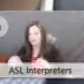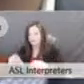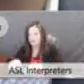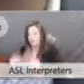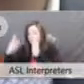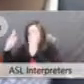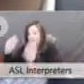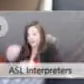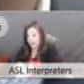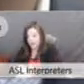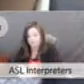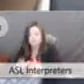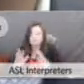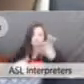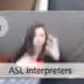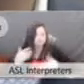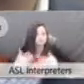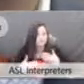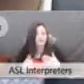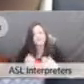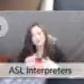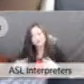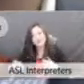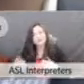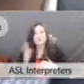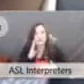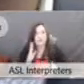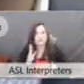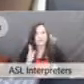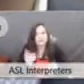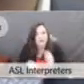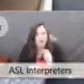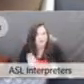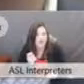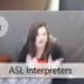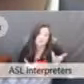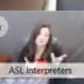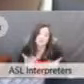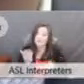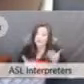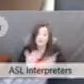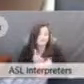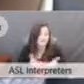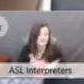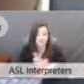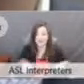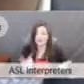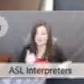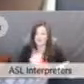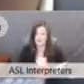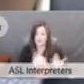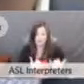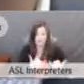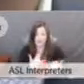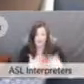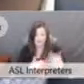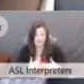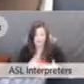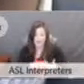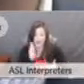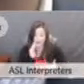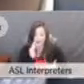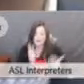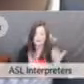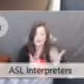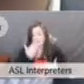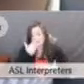are either lifted or modified. And there may be some things that we're learning as we go through that are probably